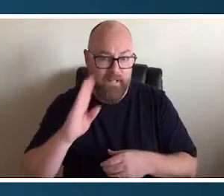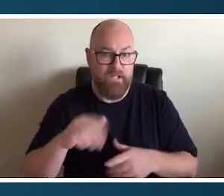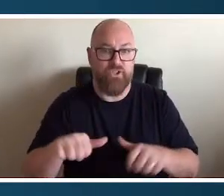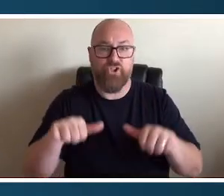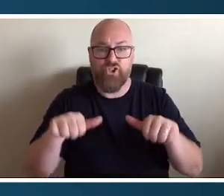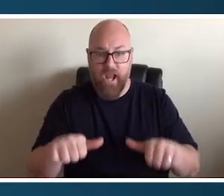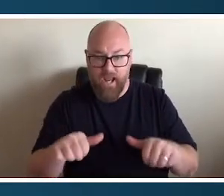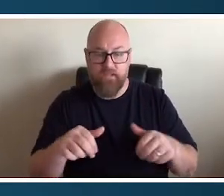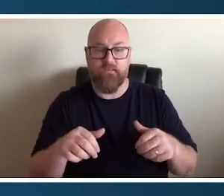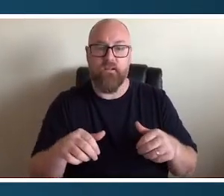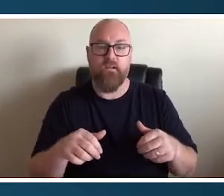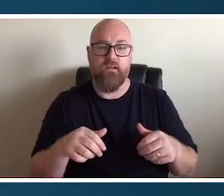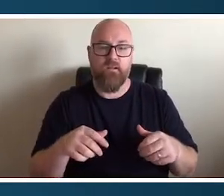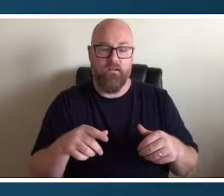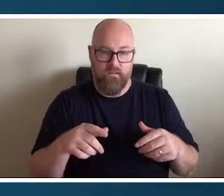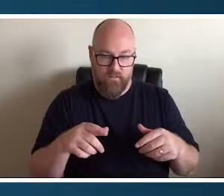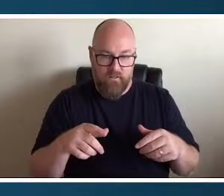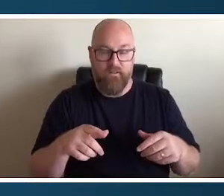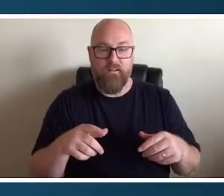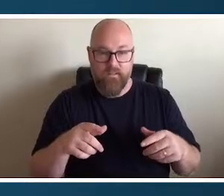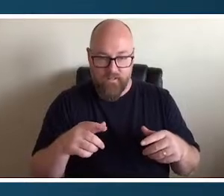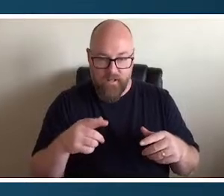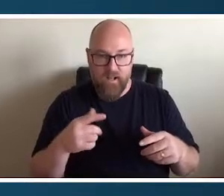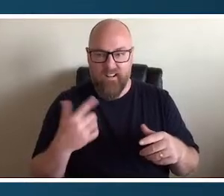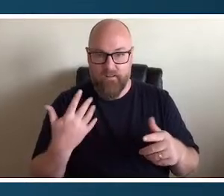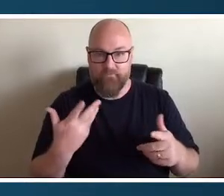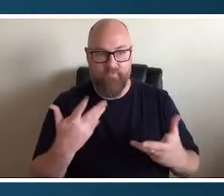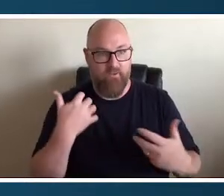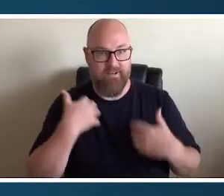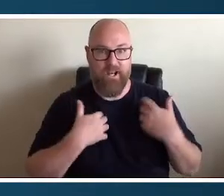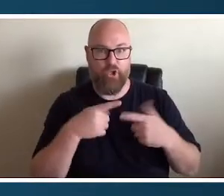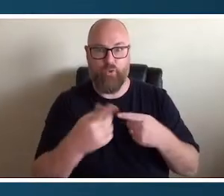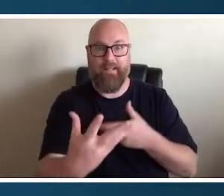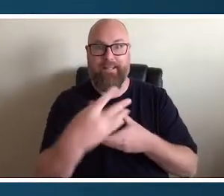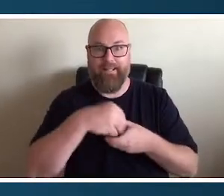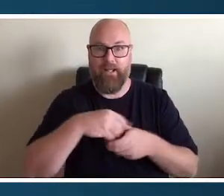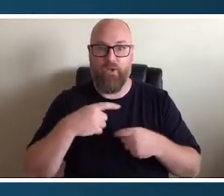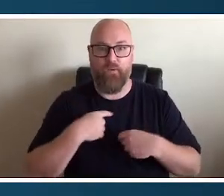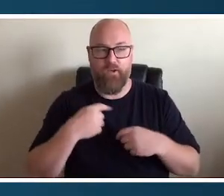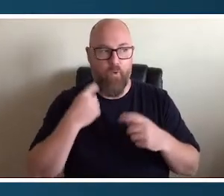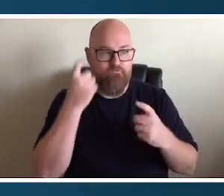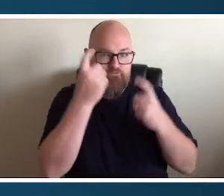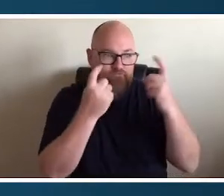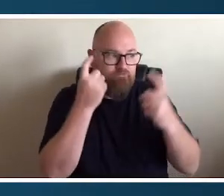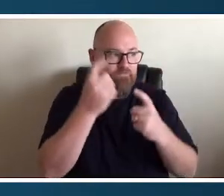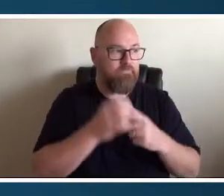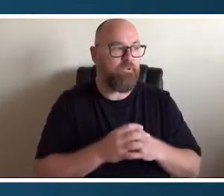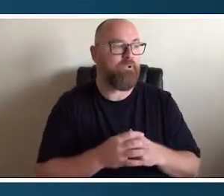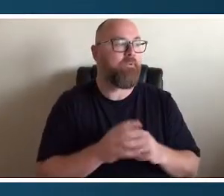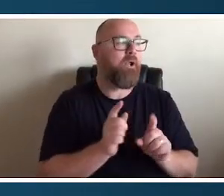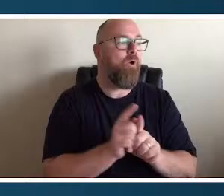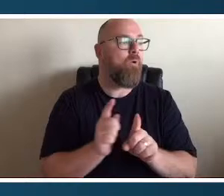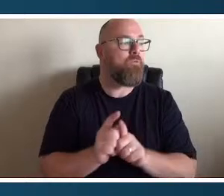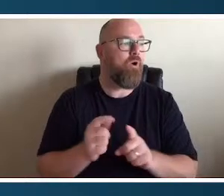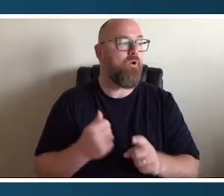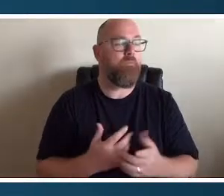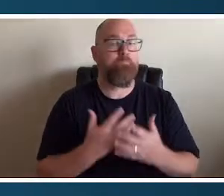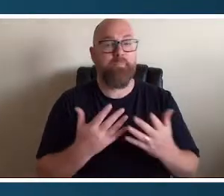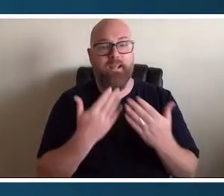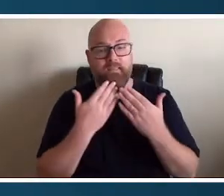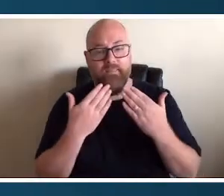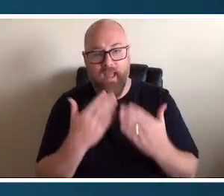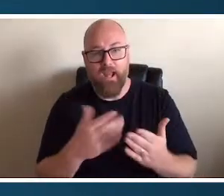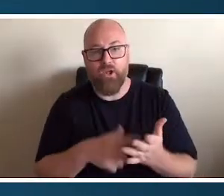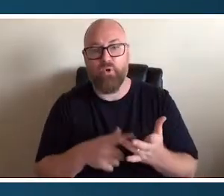here with your inquiring, learning, and knowledge sharing mindsets. And finally, I'd like to express my gratitude